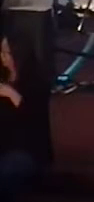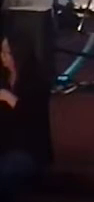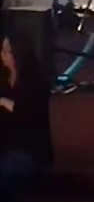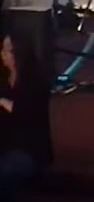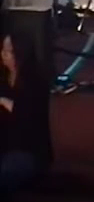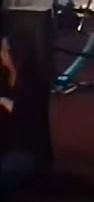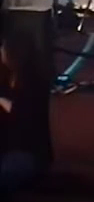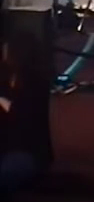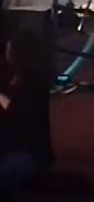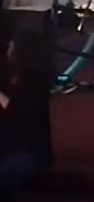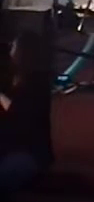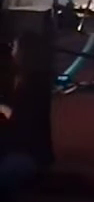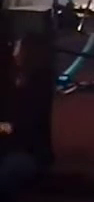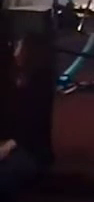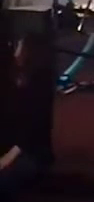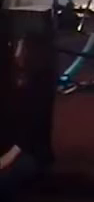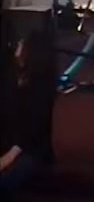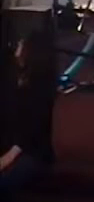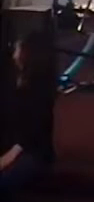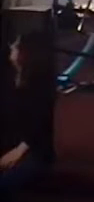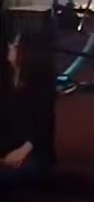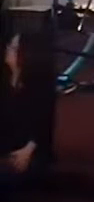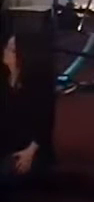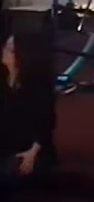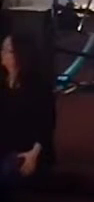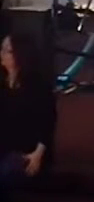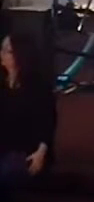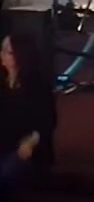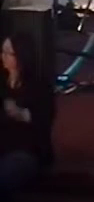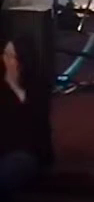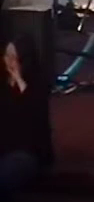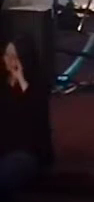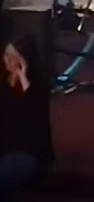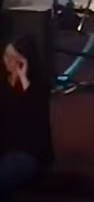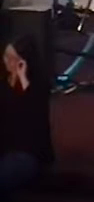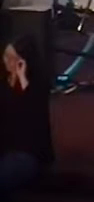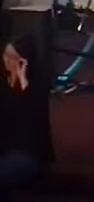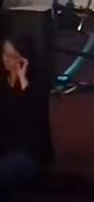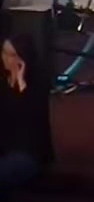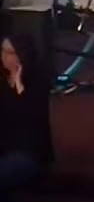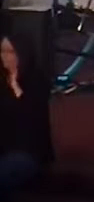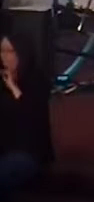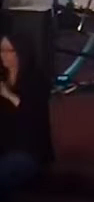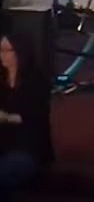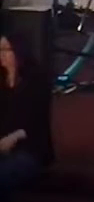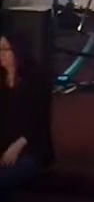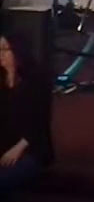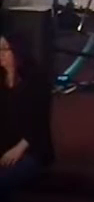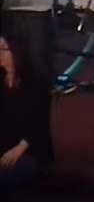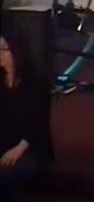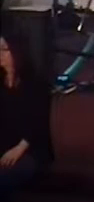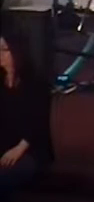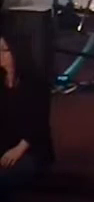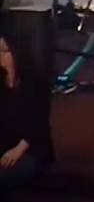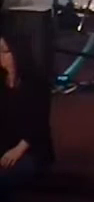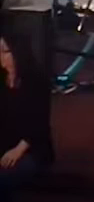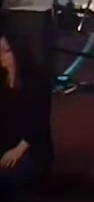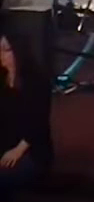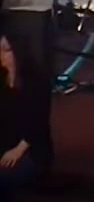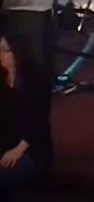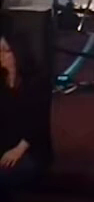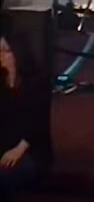its own special work. It helps the other parts grow so that the whole body is healthy and growing and full of